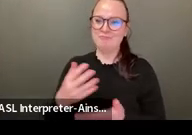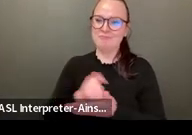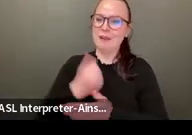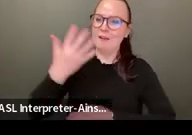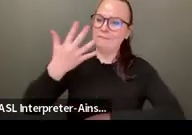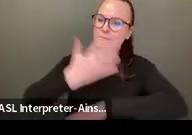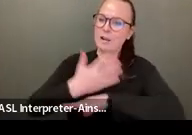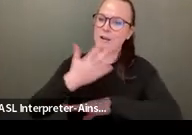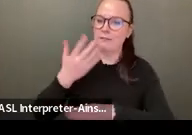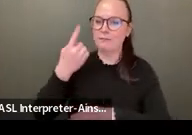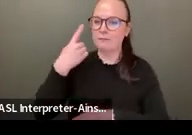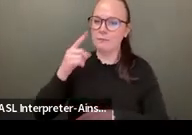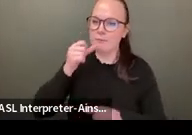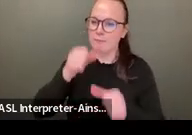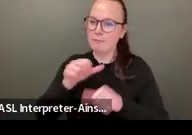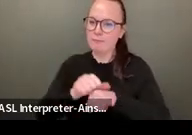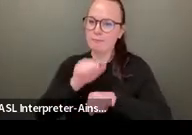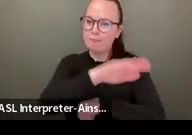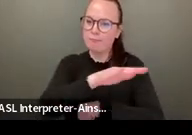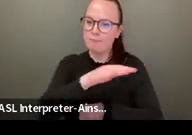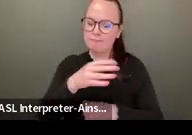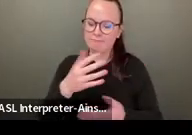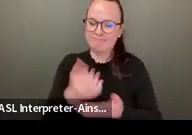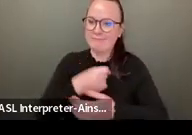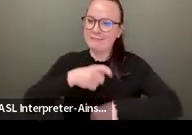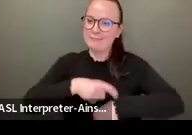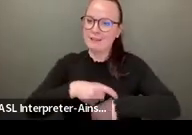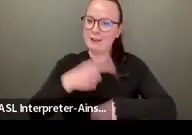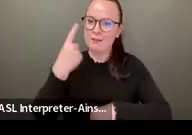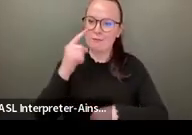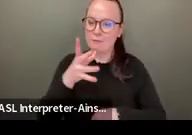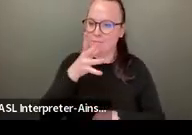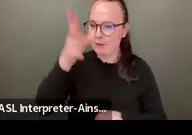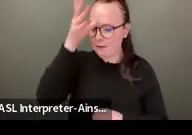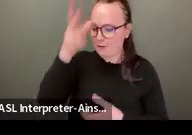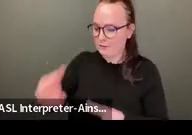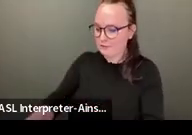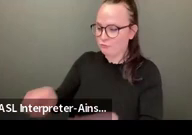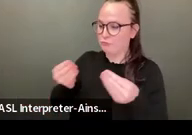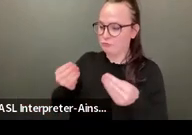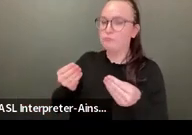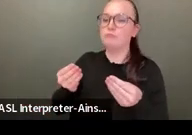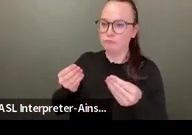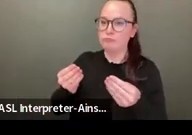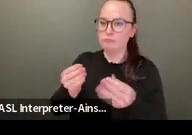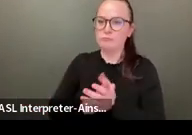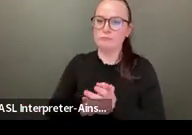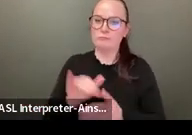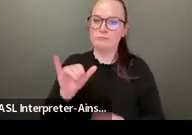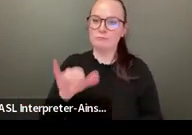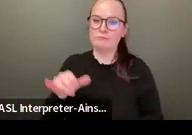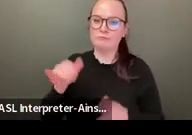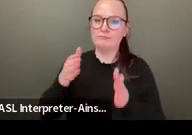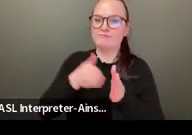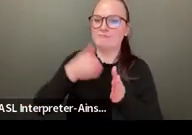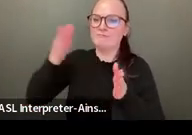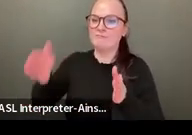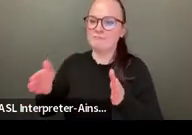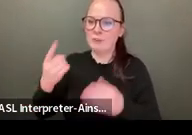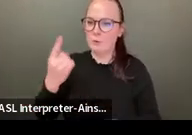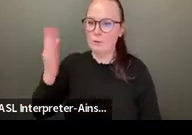can have that written notice in their hands. So that takes us out to about 1/9/22. And then